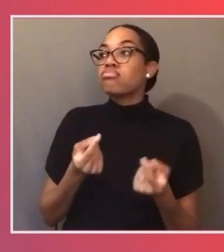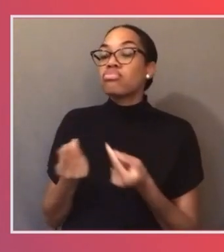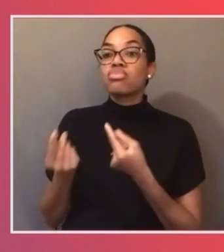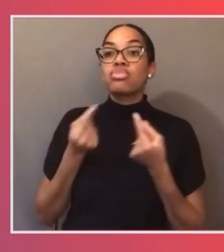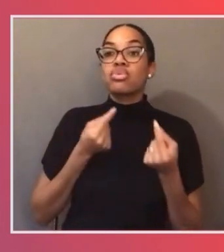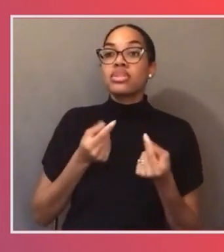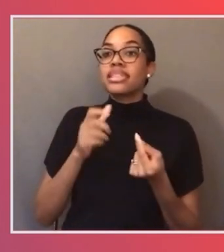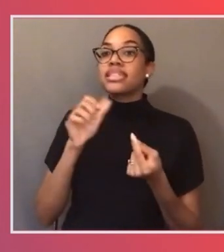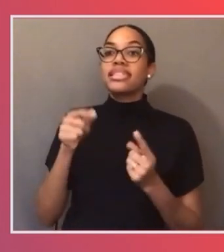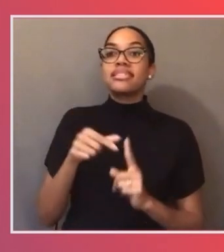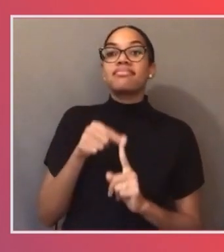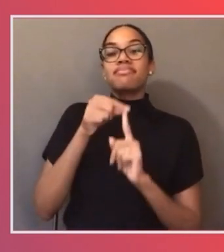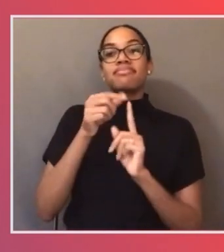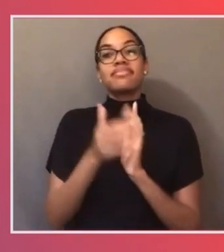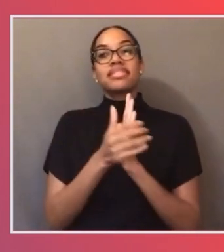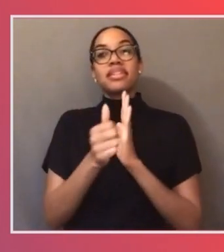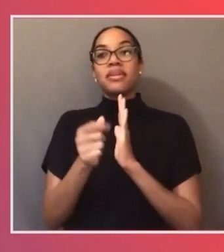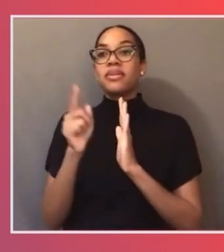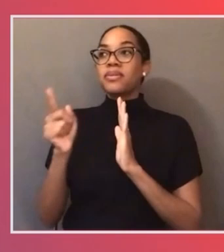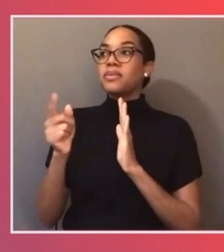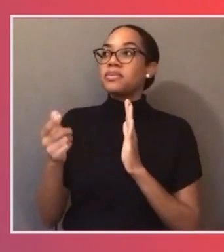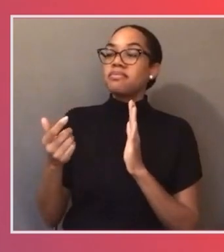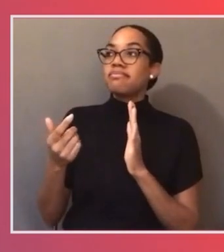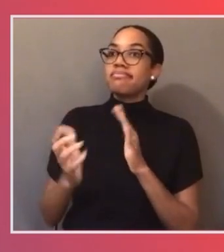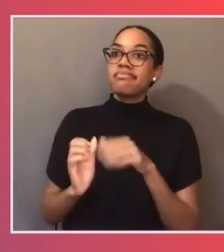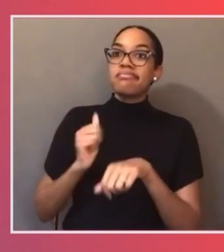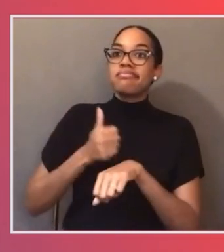you spent with friends and family?